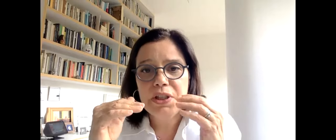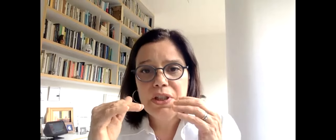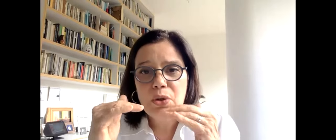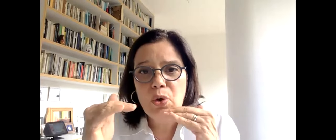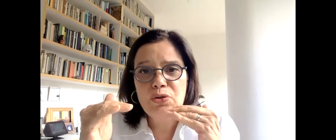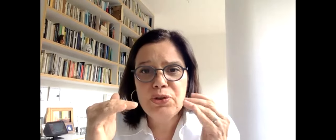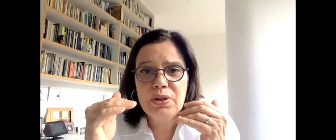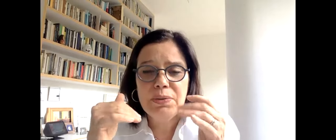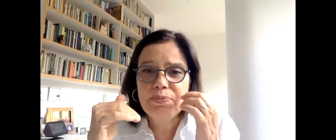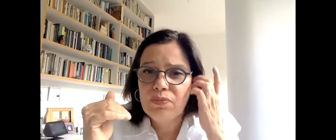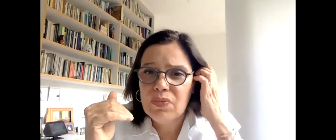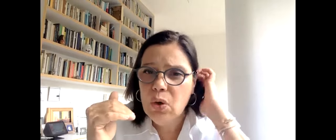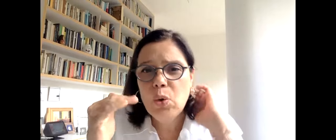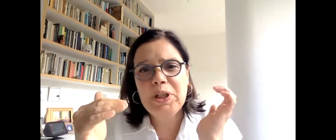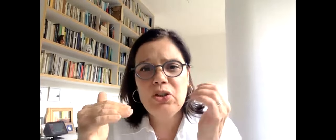kind of